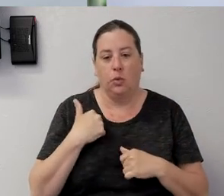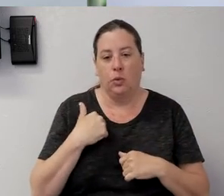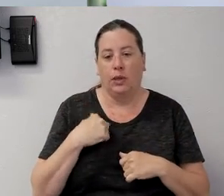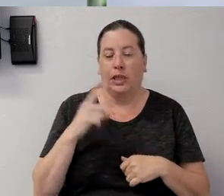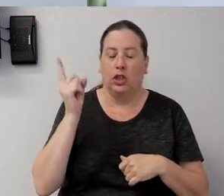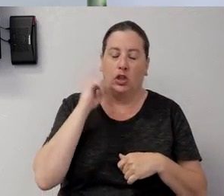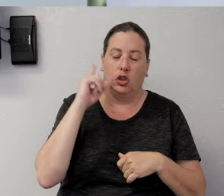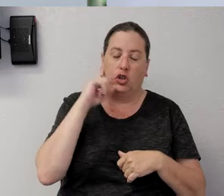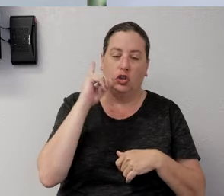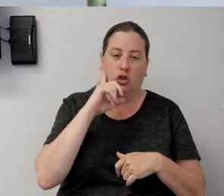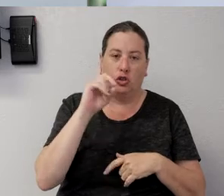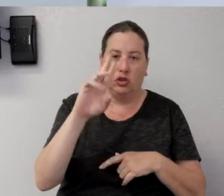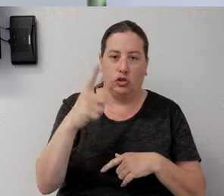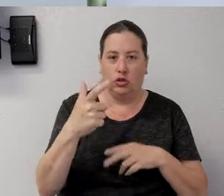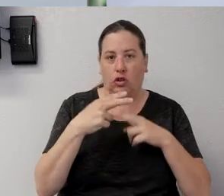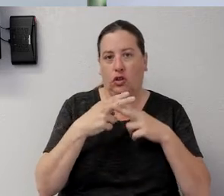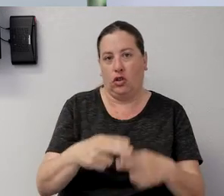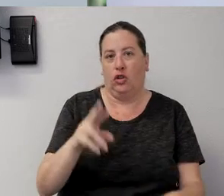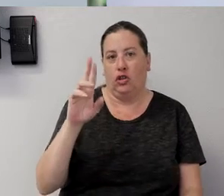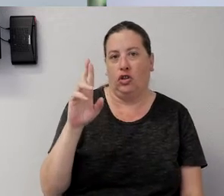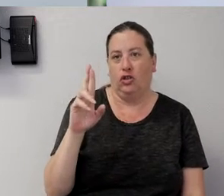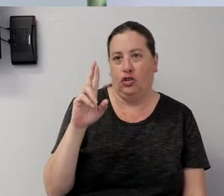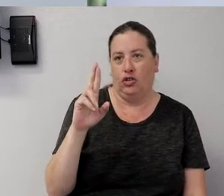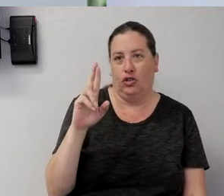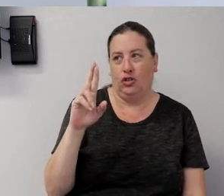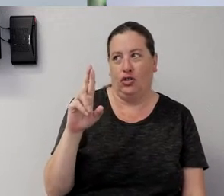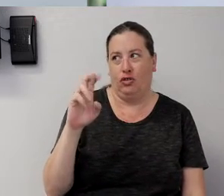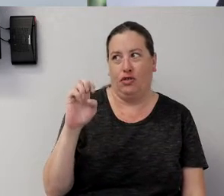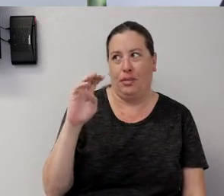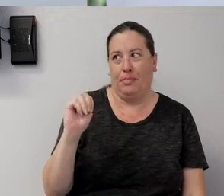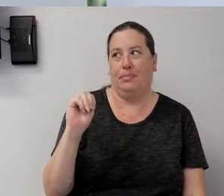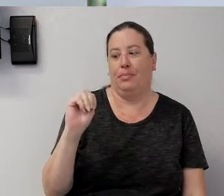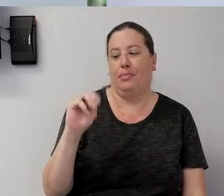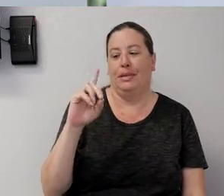in the pandemic called Remdesivir.